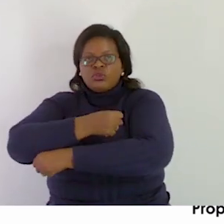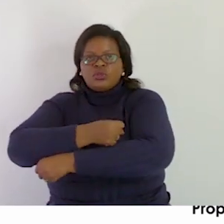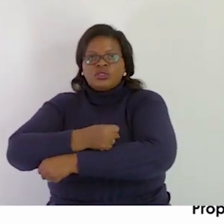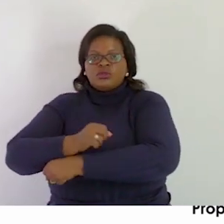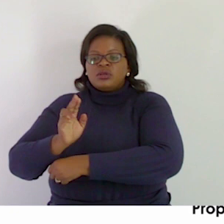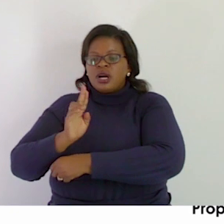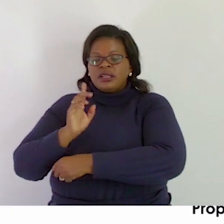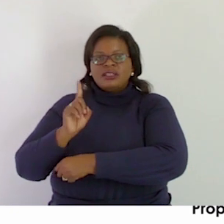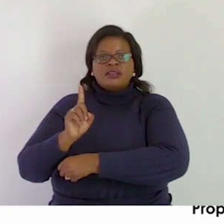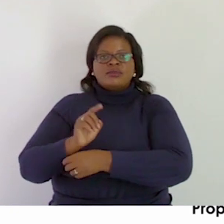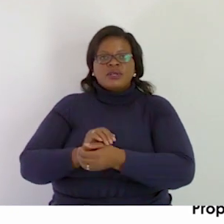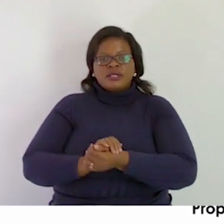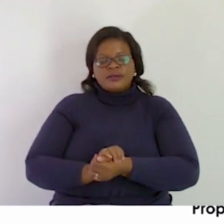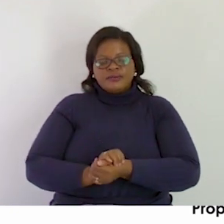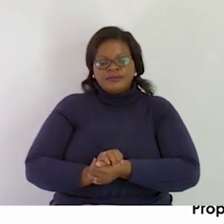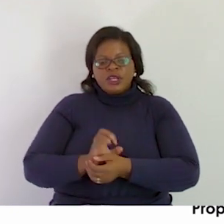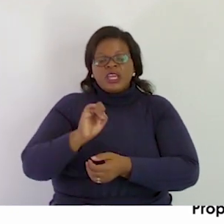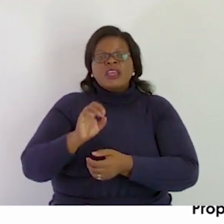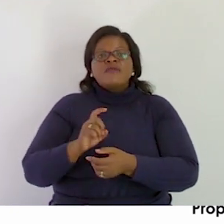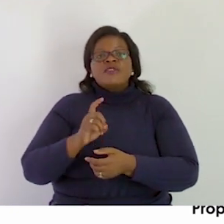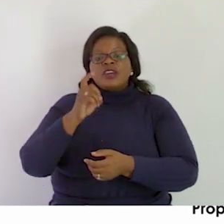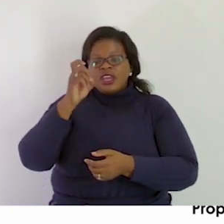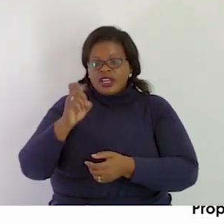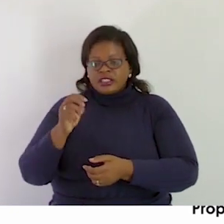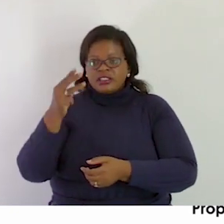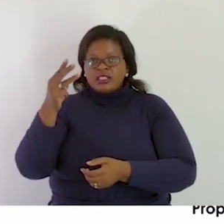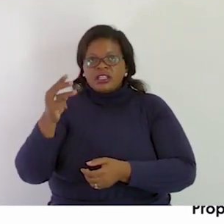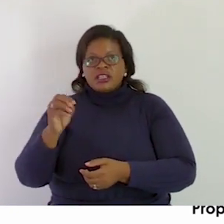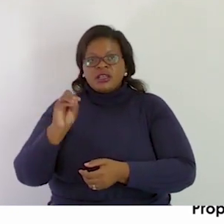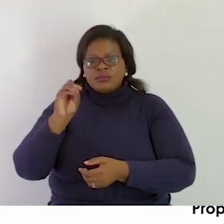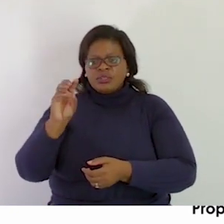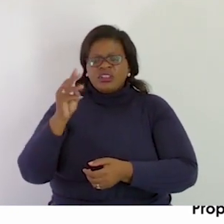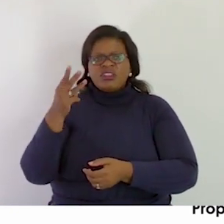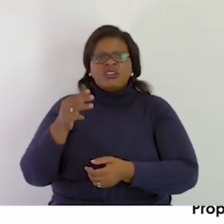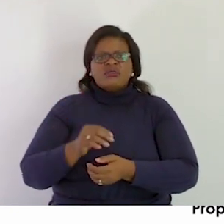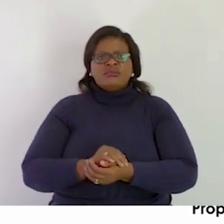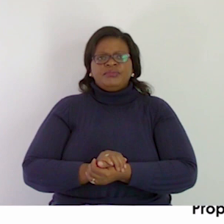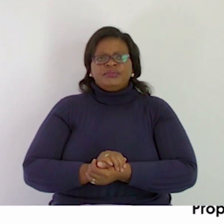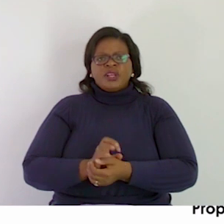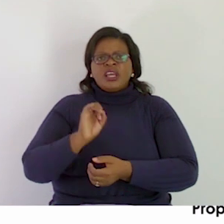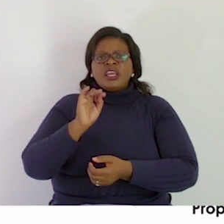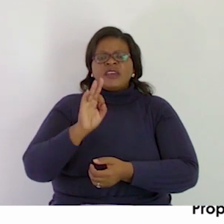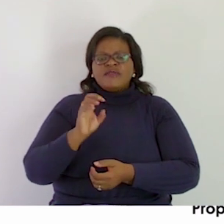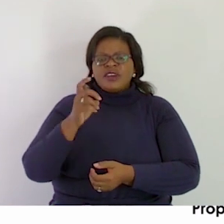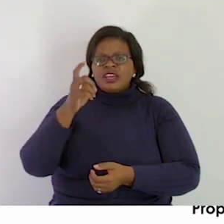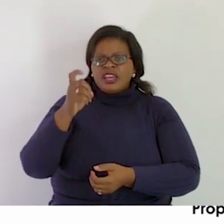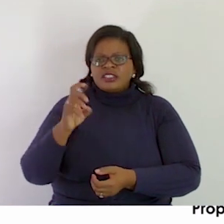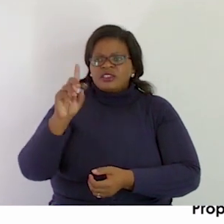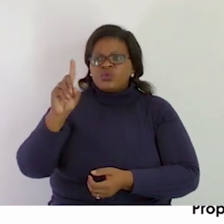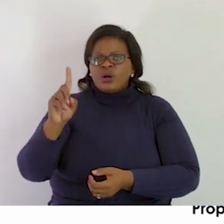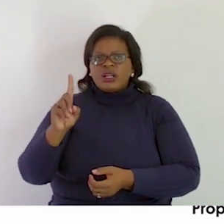expression? So if x is 3, then you must write 3. If x is 1, then you should also write